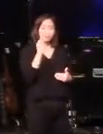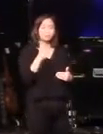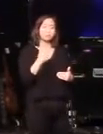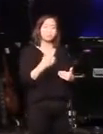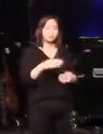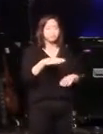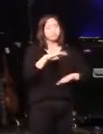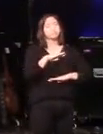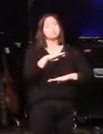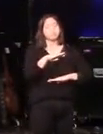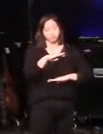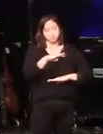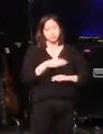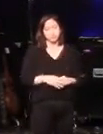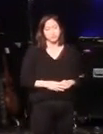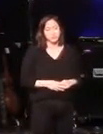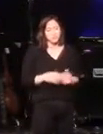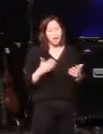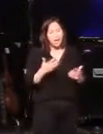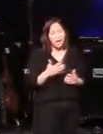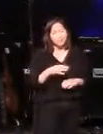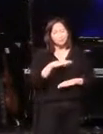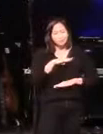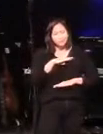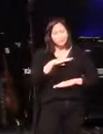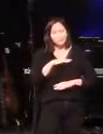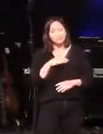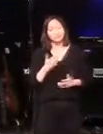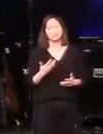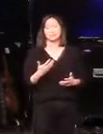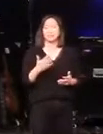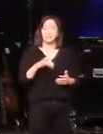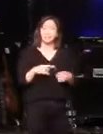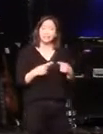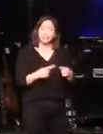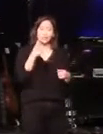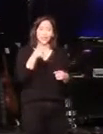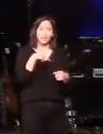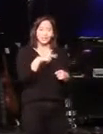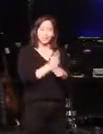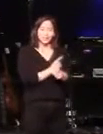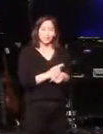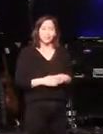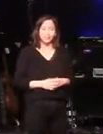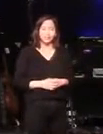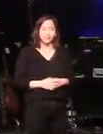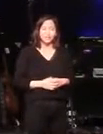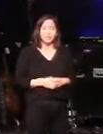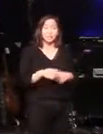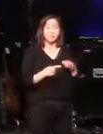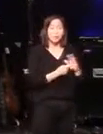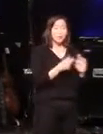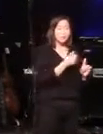contentment. Man, one of the things we struggle with. Let's just be honest, folks. Paul is saying, look, I've learned how to be